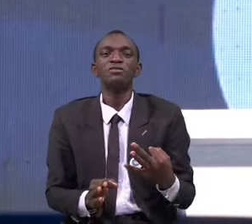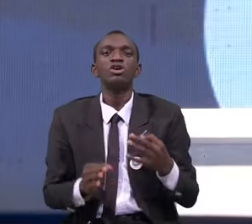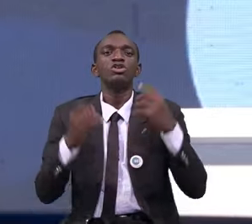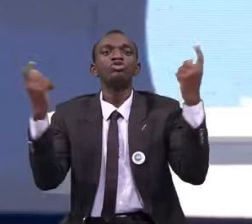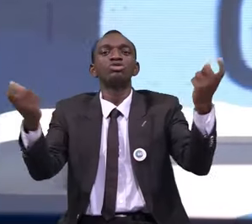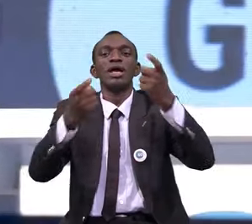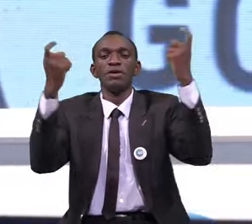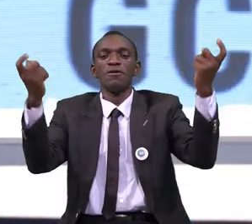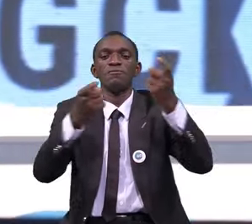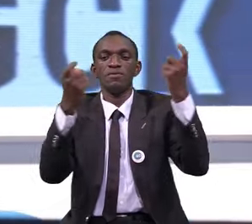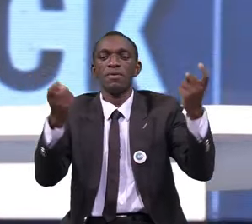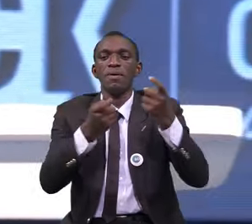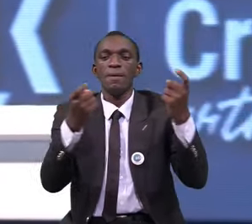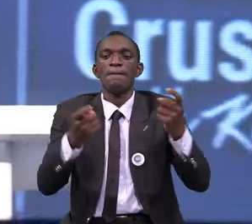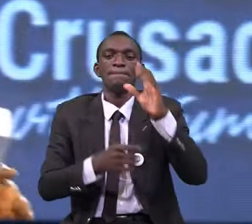touch.